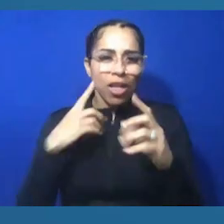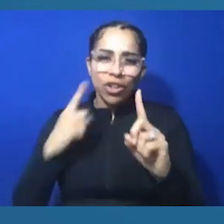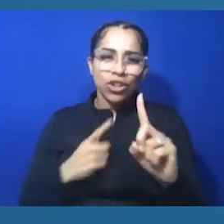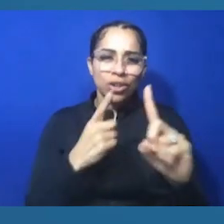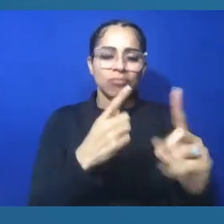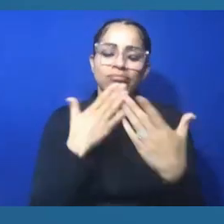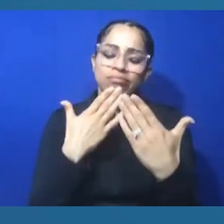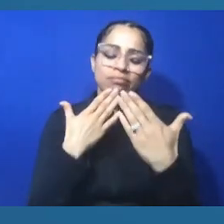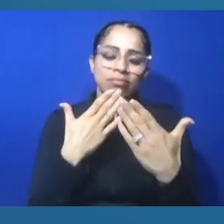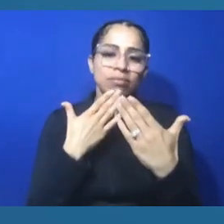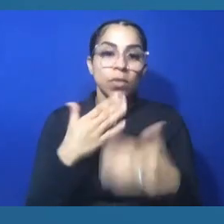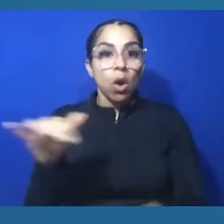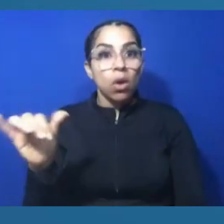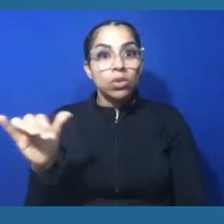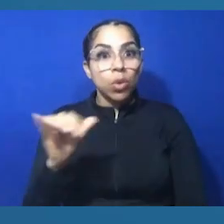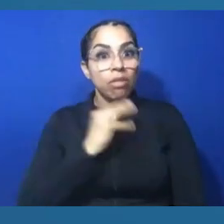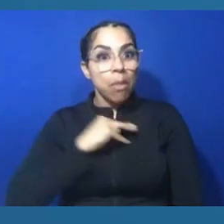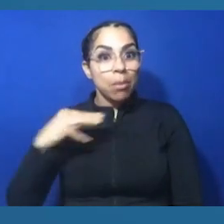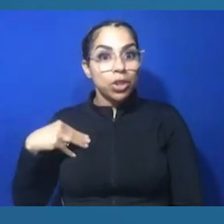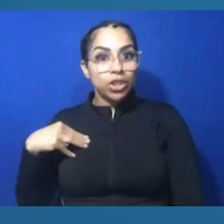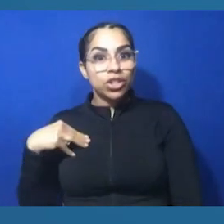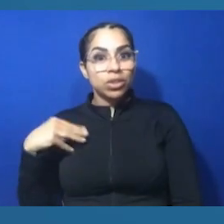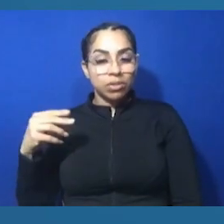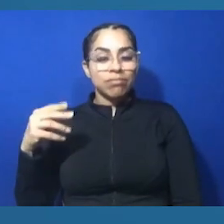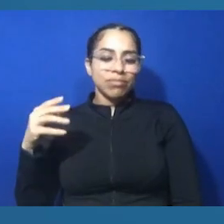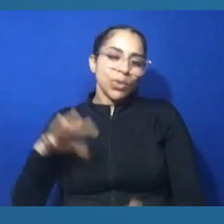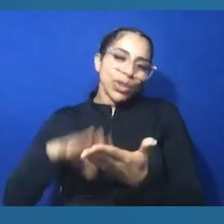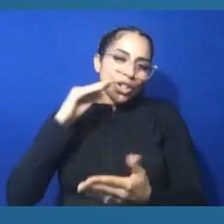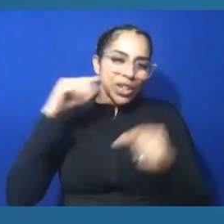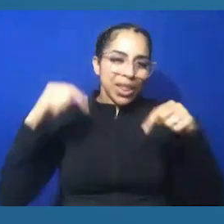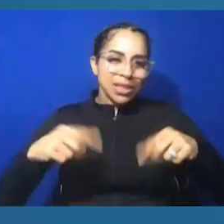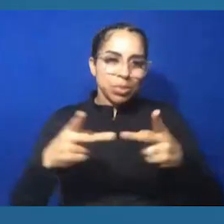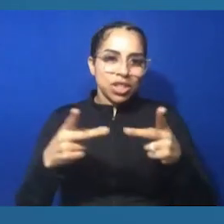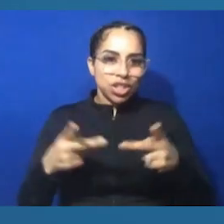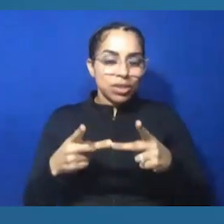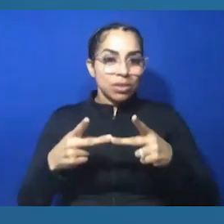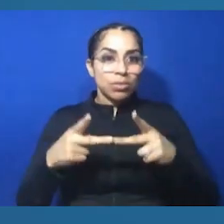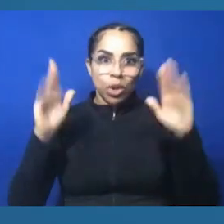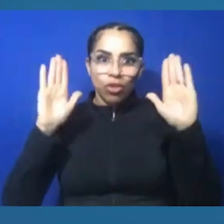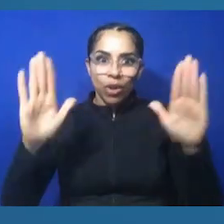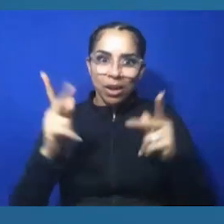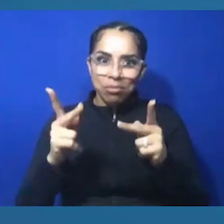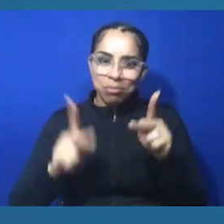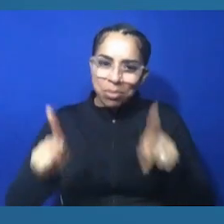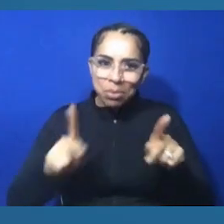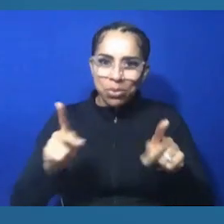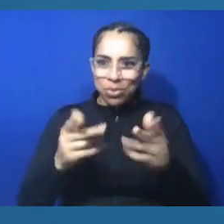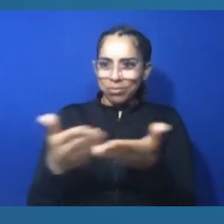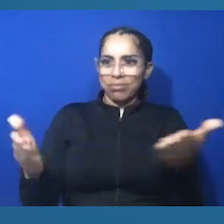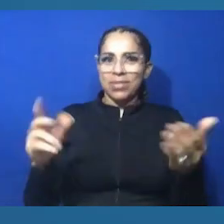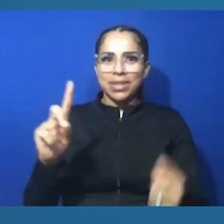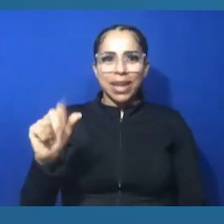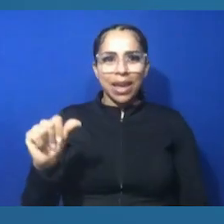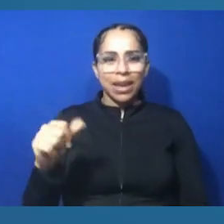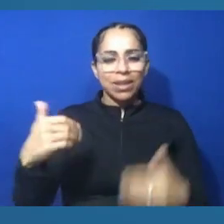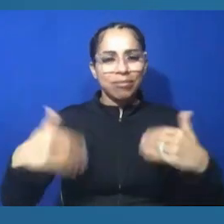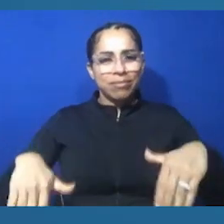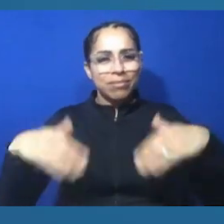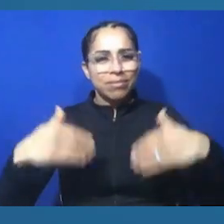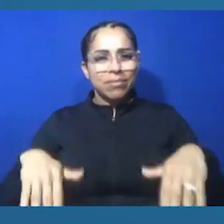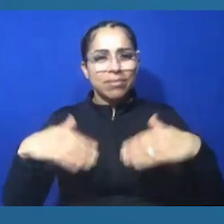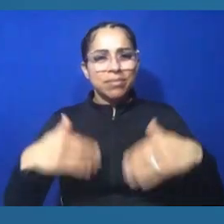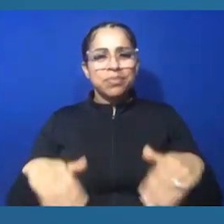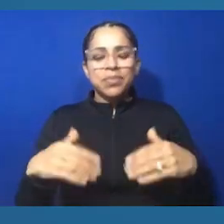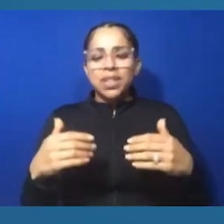Also, the members, you know, you also learn in this position what incredible people district attorneys are, because there's so many,